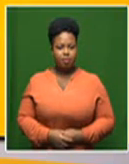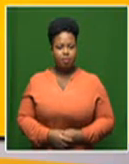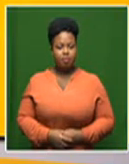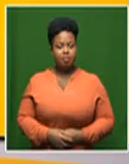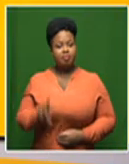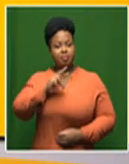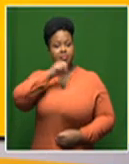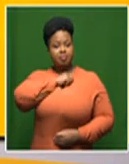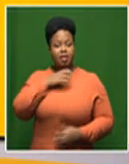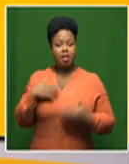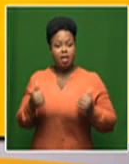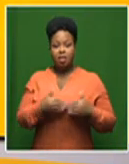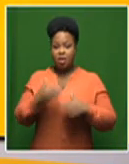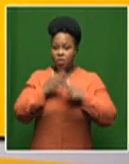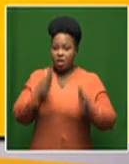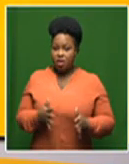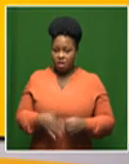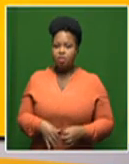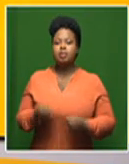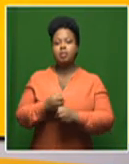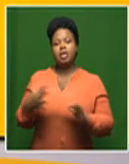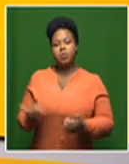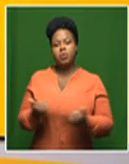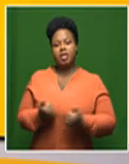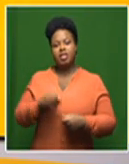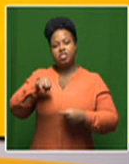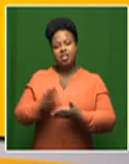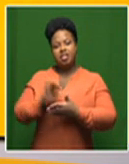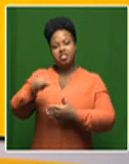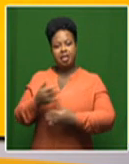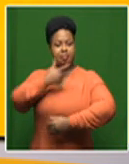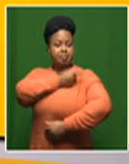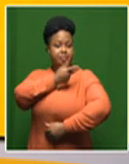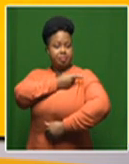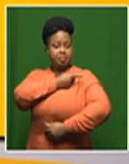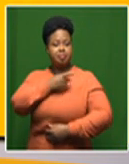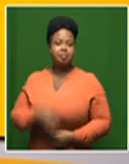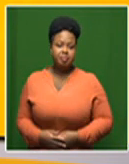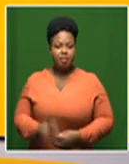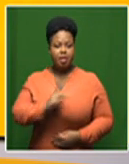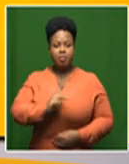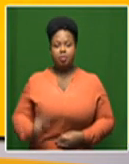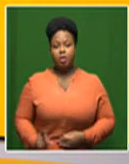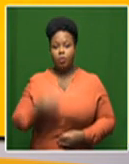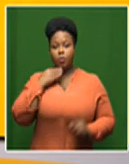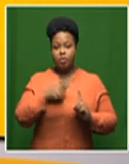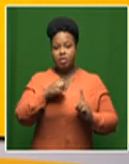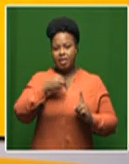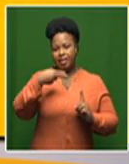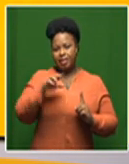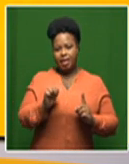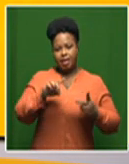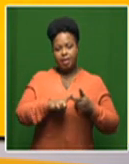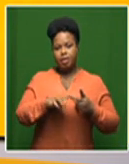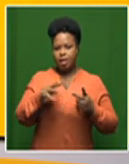Well, KwaZulu-Natal's healthcare workers have begun receiving the COVID-19 Johnson & Johnson vaccine. Premier Sihle Zikalala and